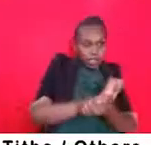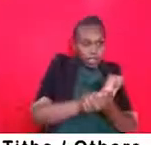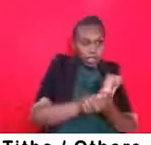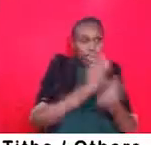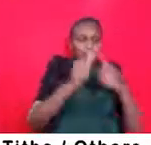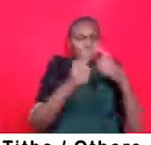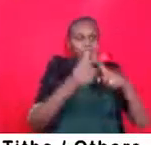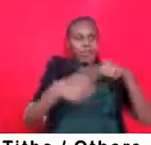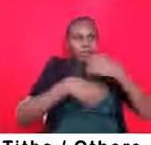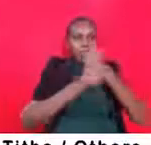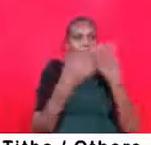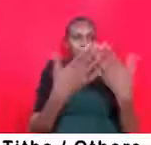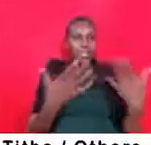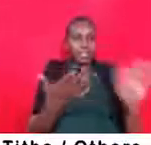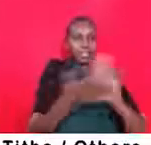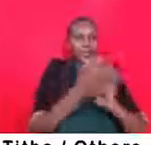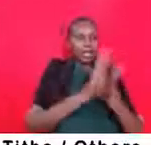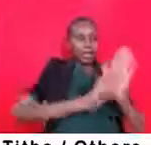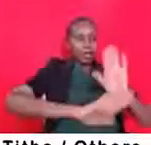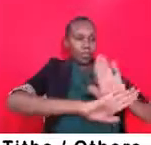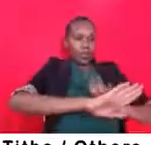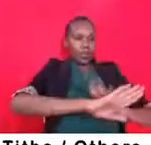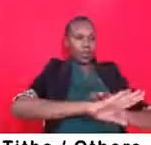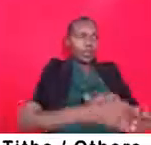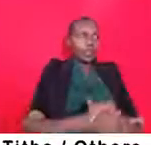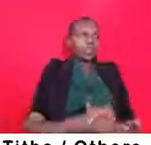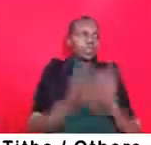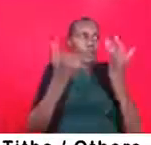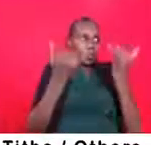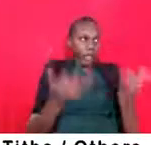aweza kuyafanya yawe mazuri. So,